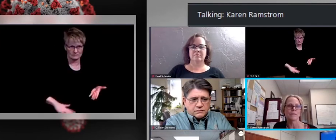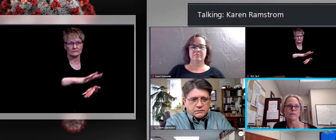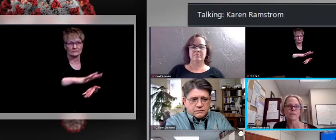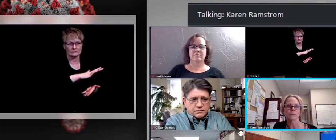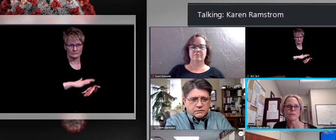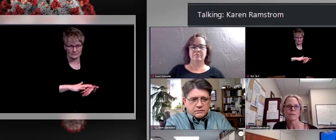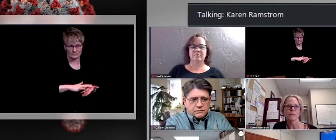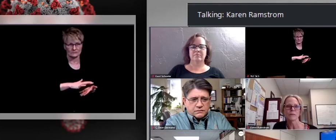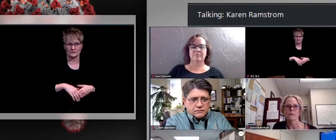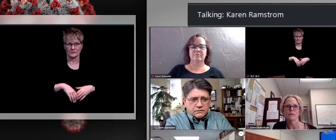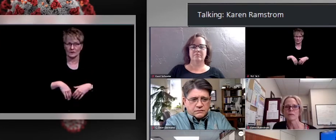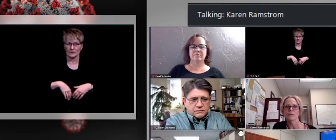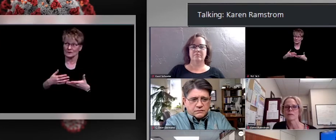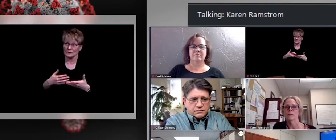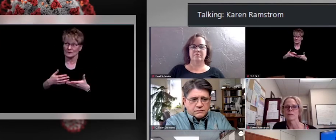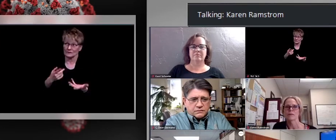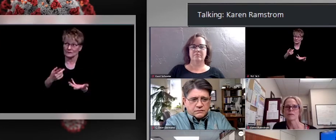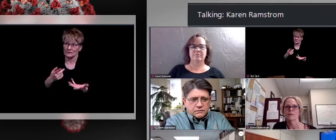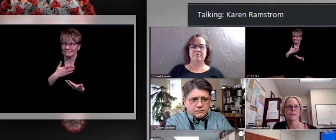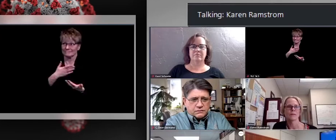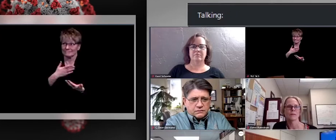that.